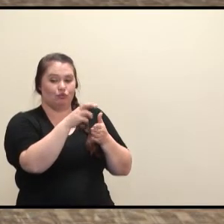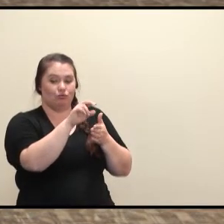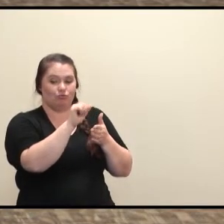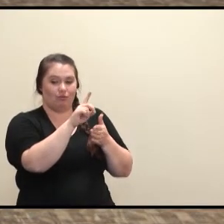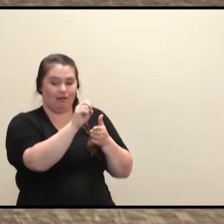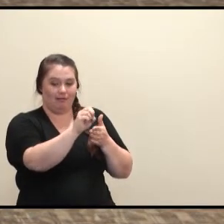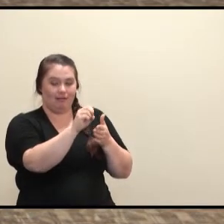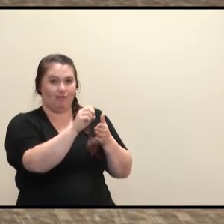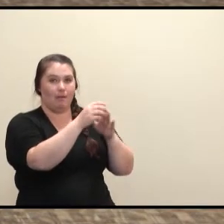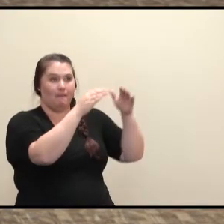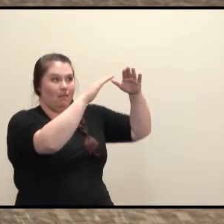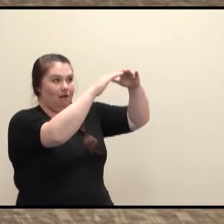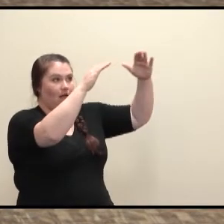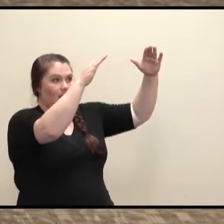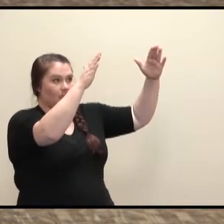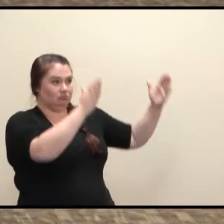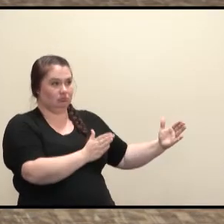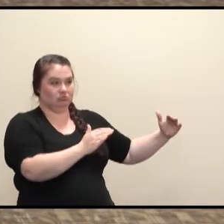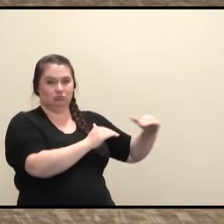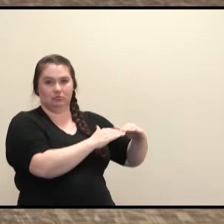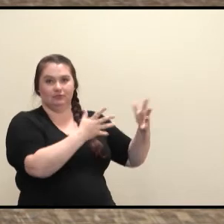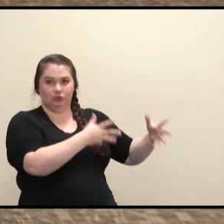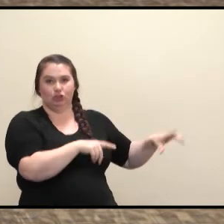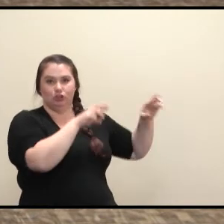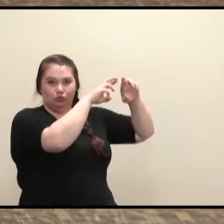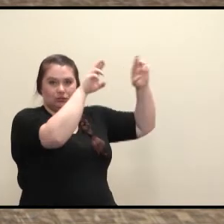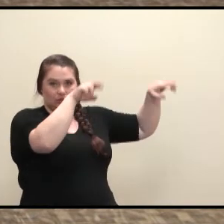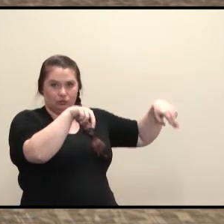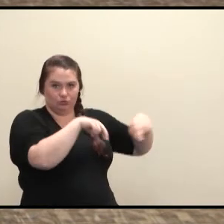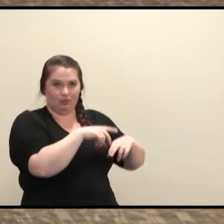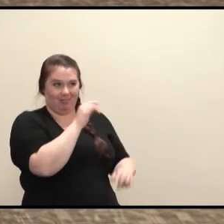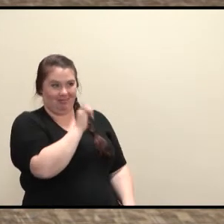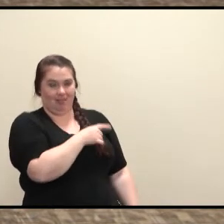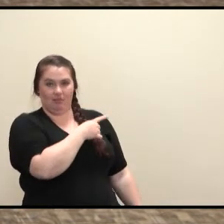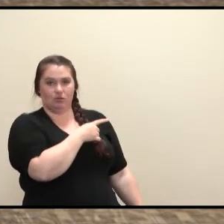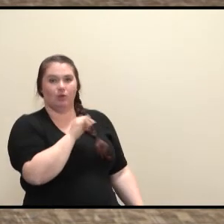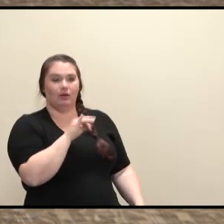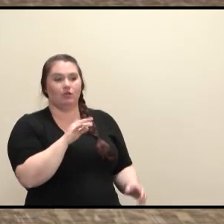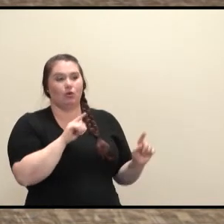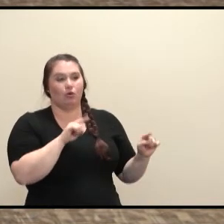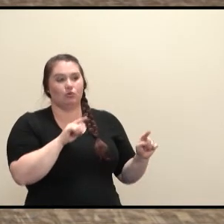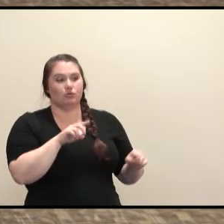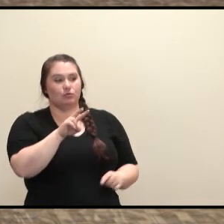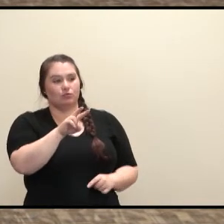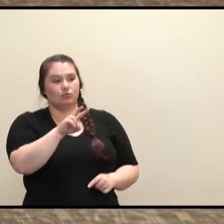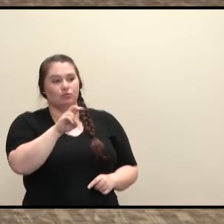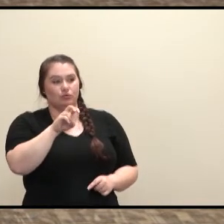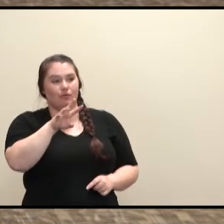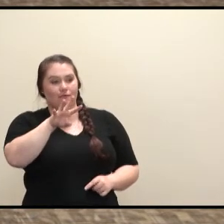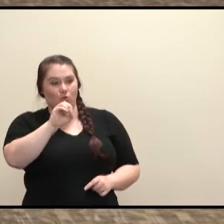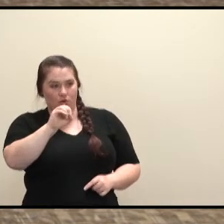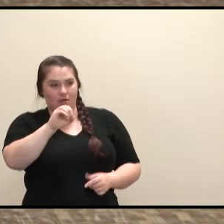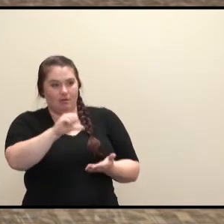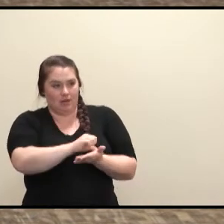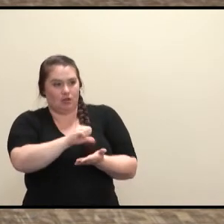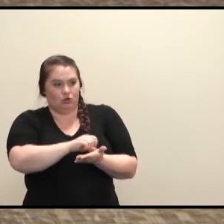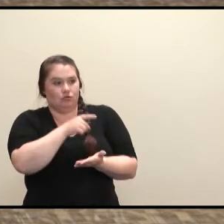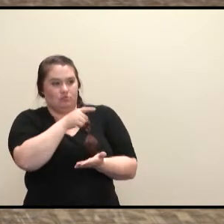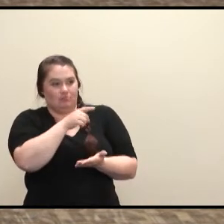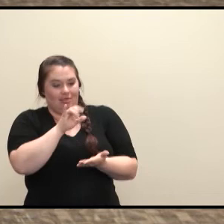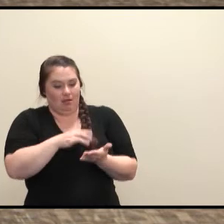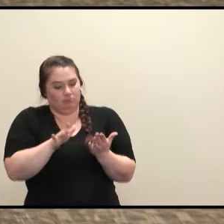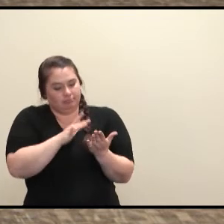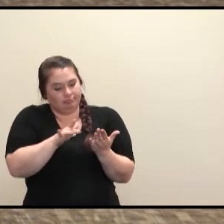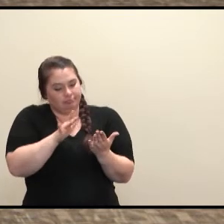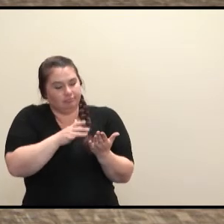go to around page 240, 242 in your packet, you'll see those boxes. And so positions